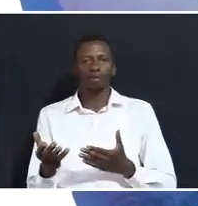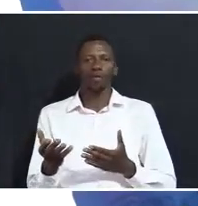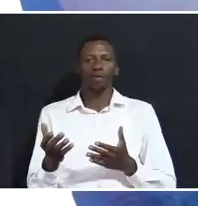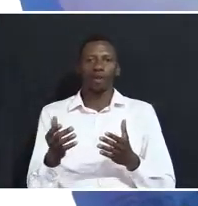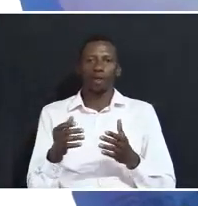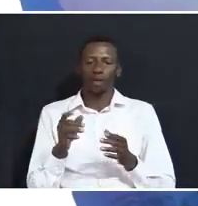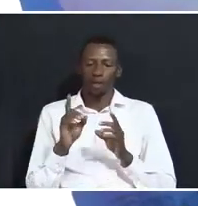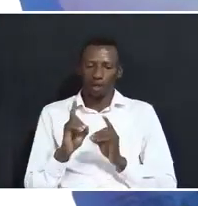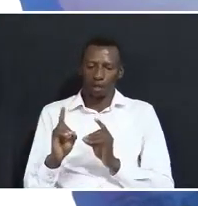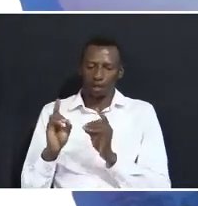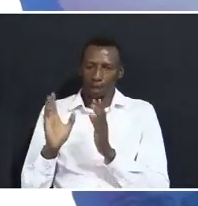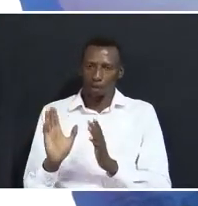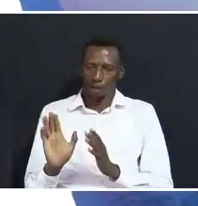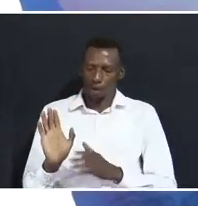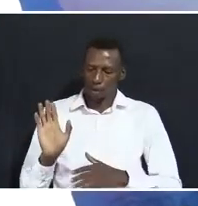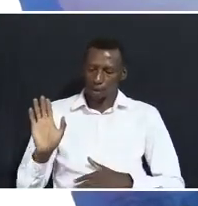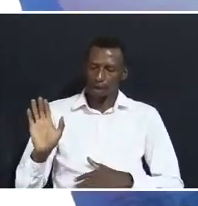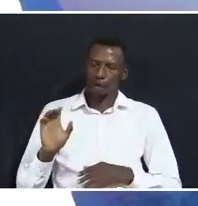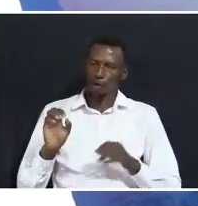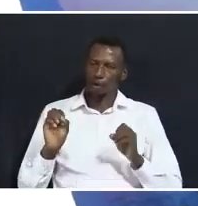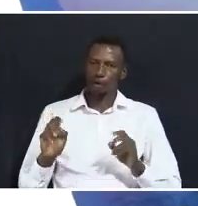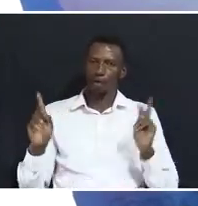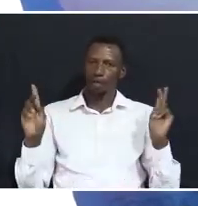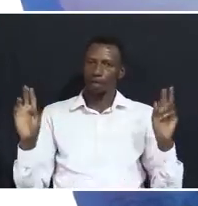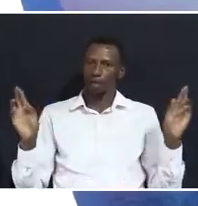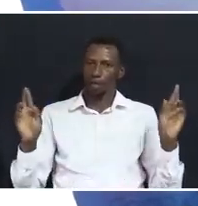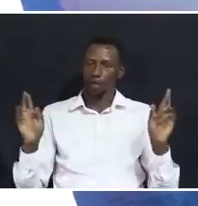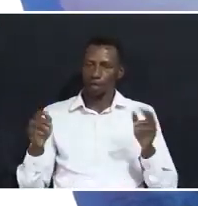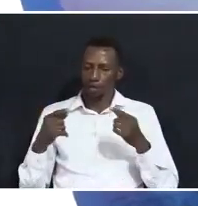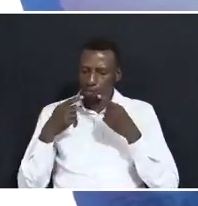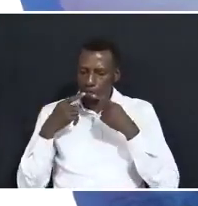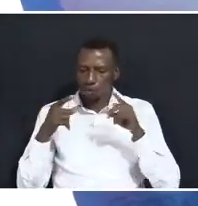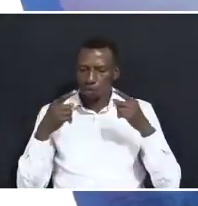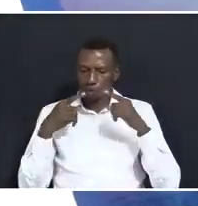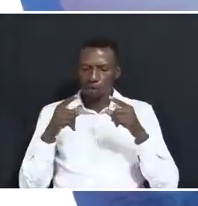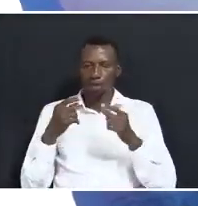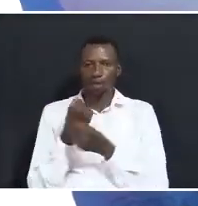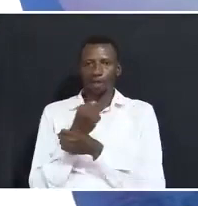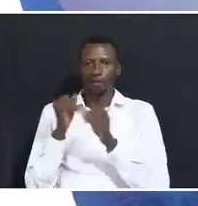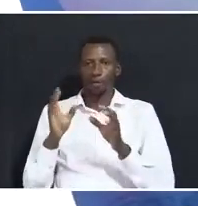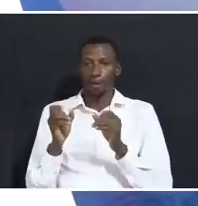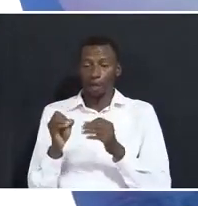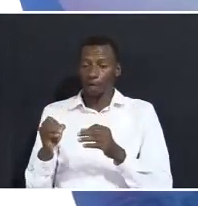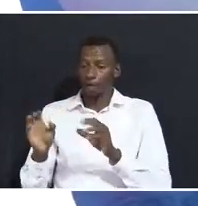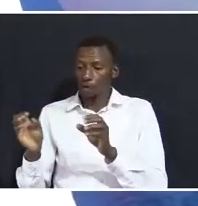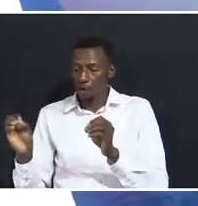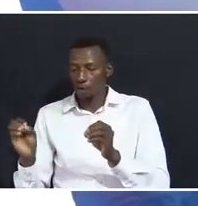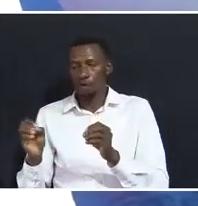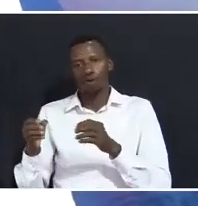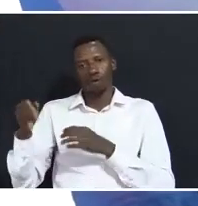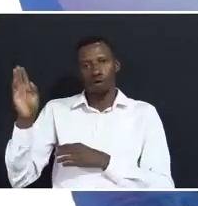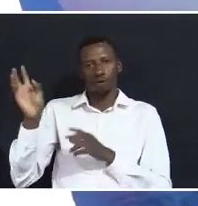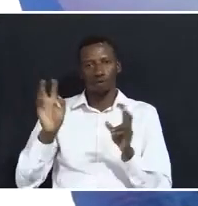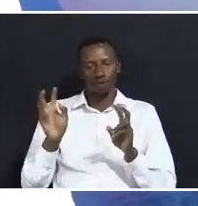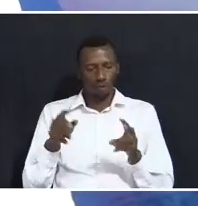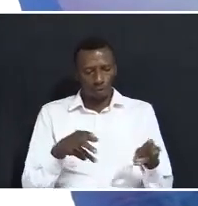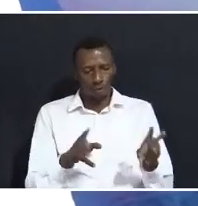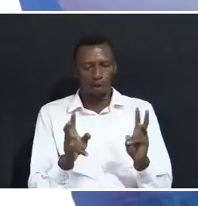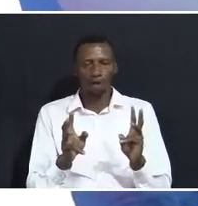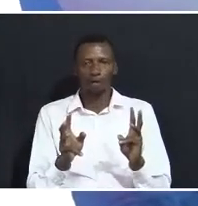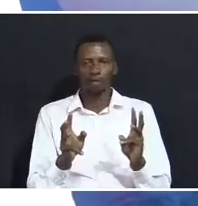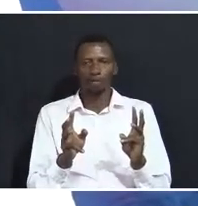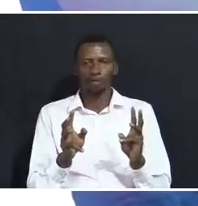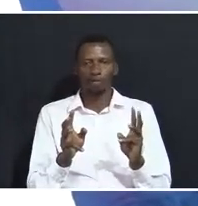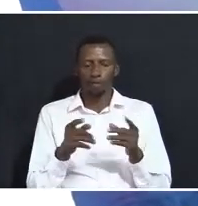the Savior. And if they stopped, God will find a way to publish him as the Savior of the world. There are many